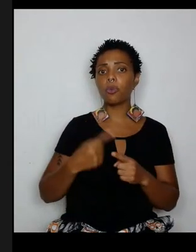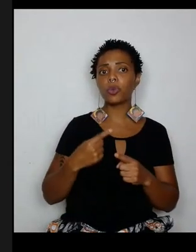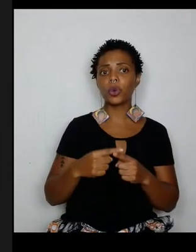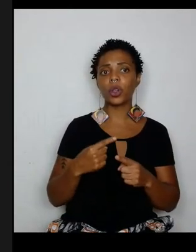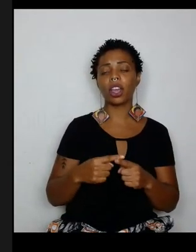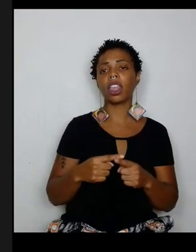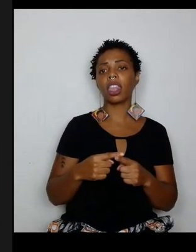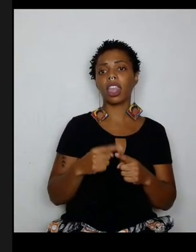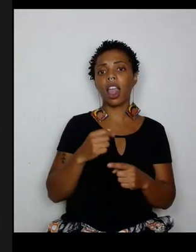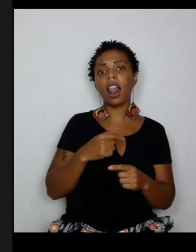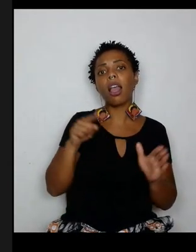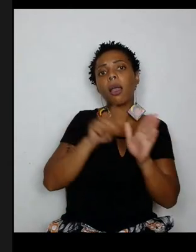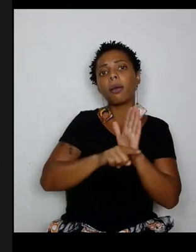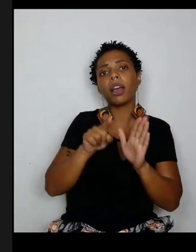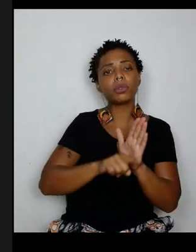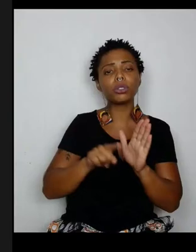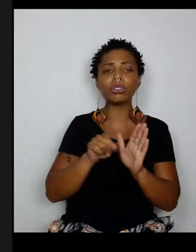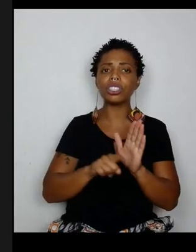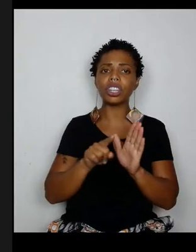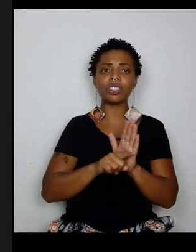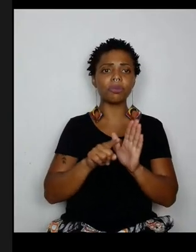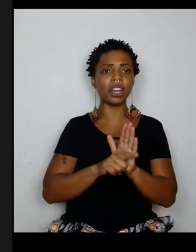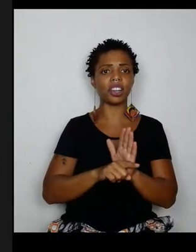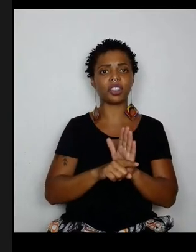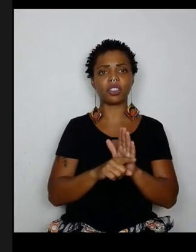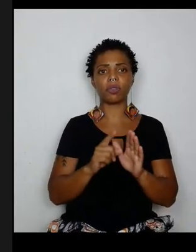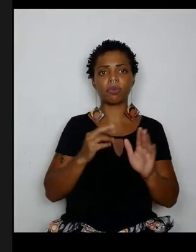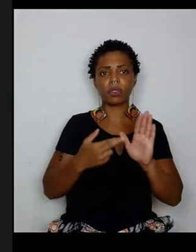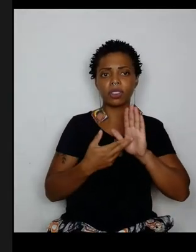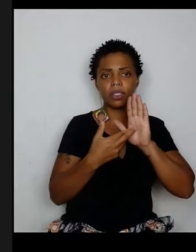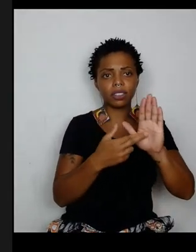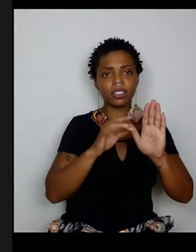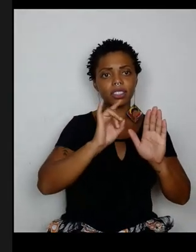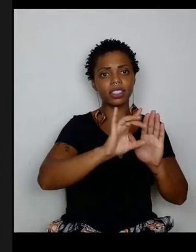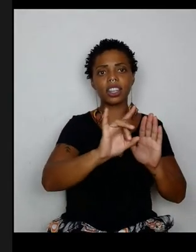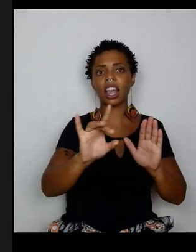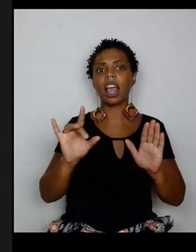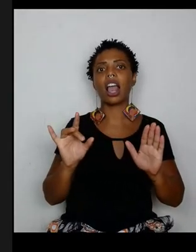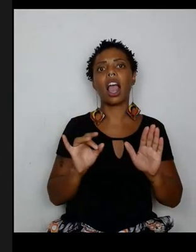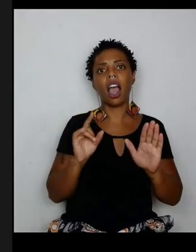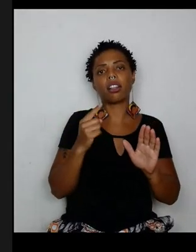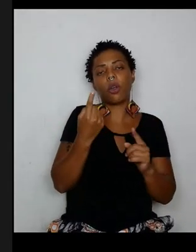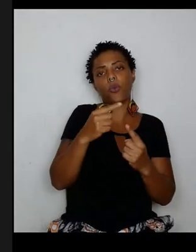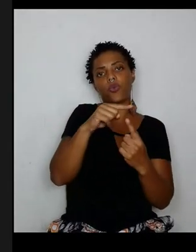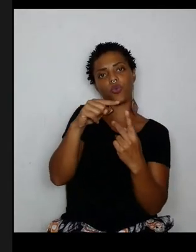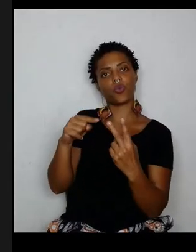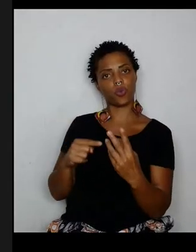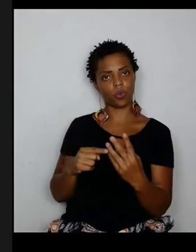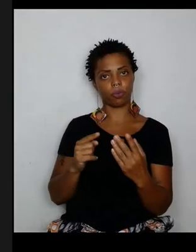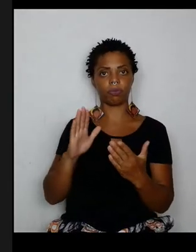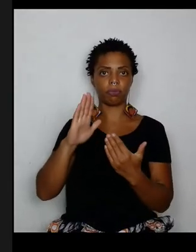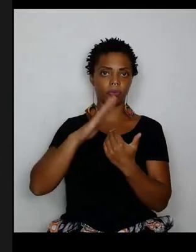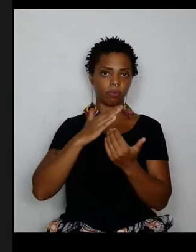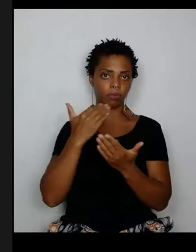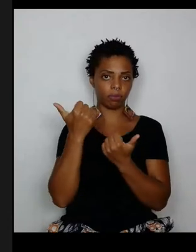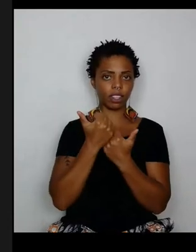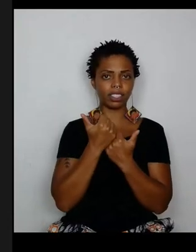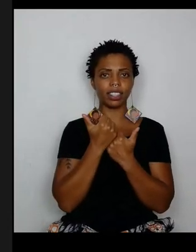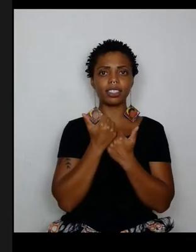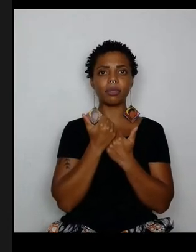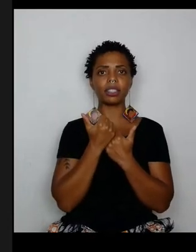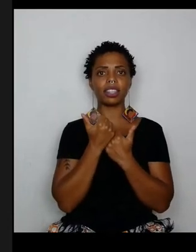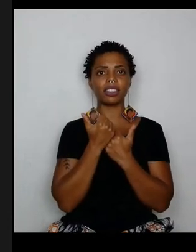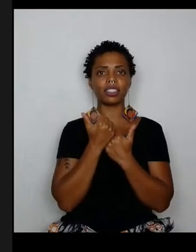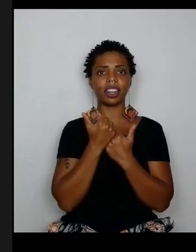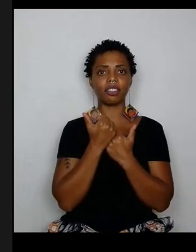those kind of tropes so um so i would i would say that i would want to look at the practice and i